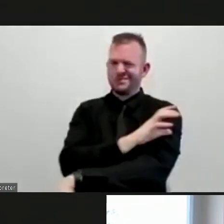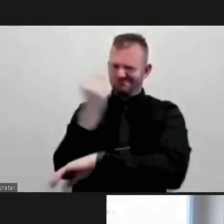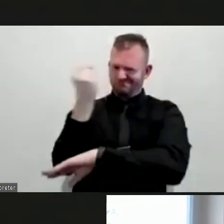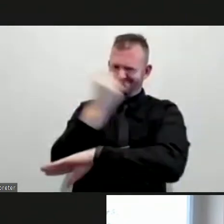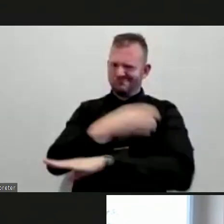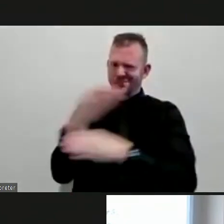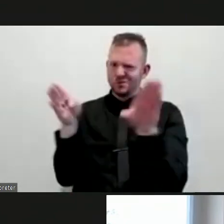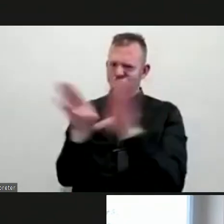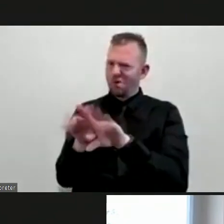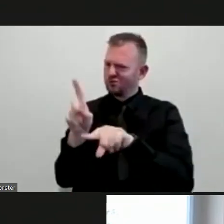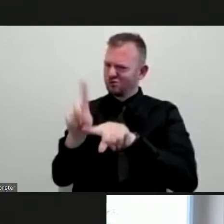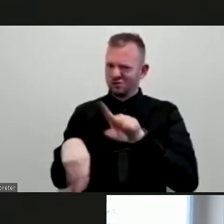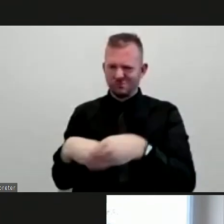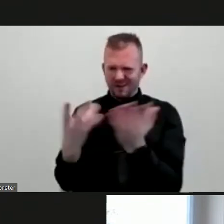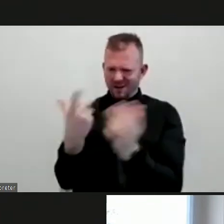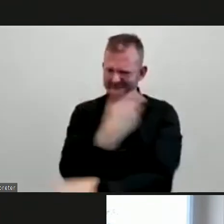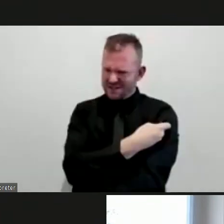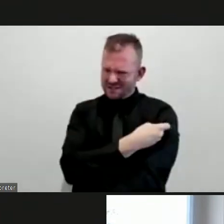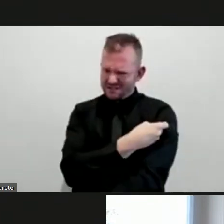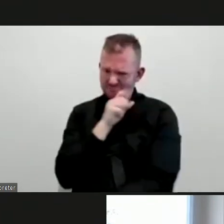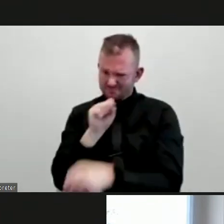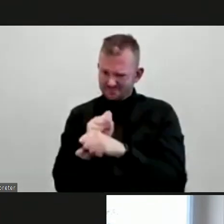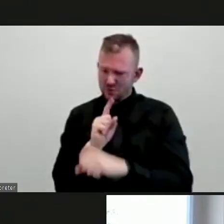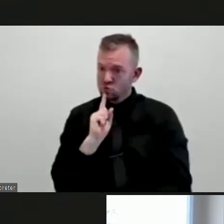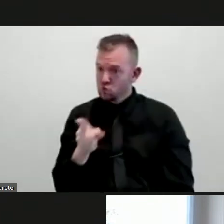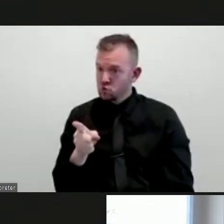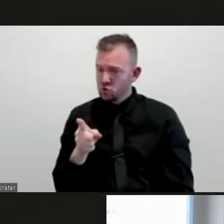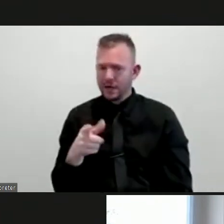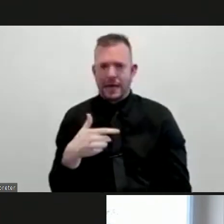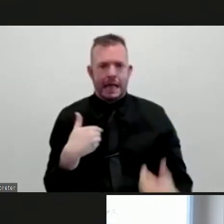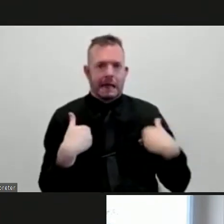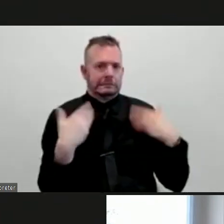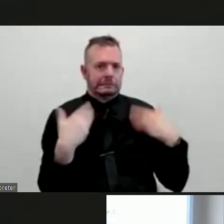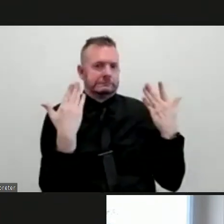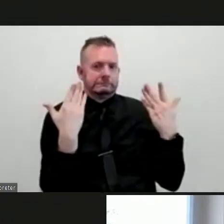I don't have that information. I'll have to get back with you. Okay. I don't have that. Yeah.